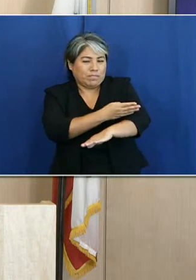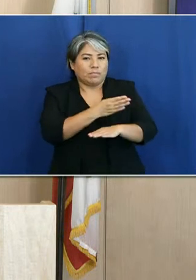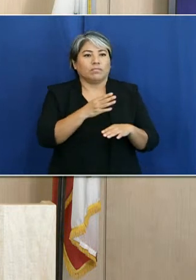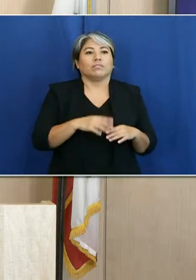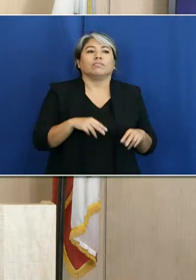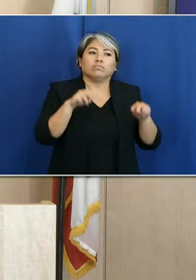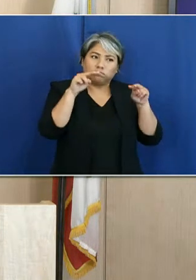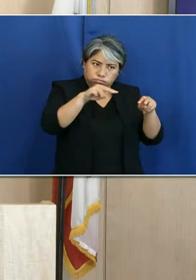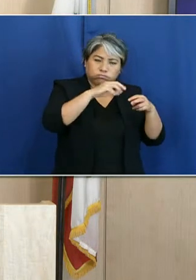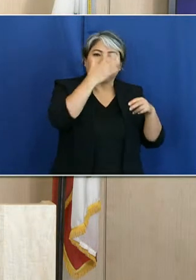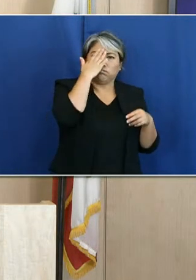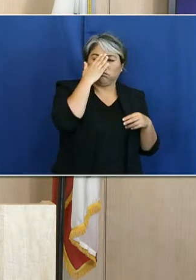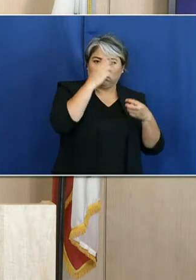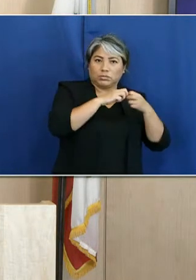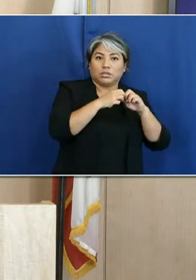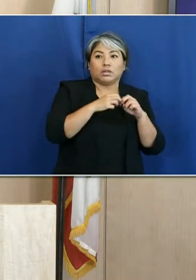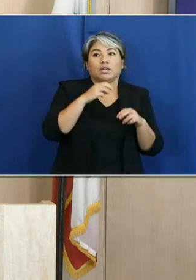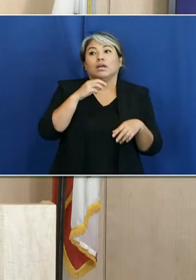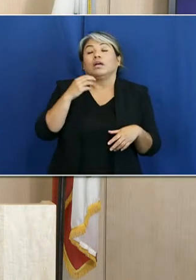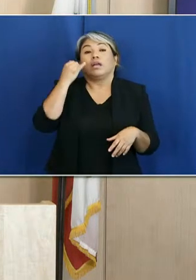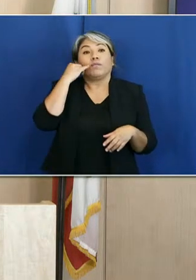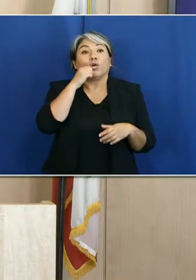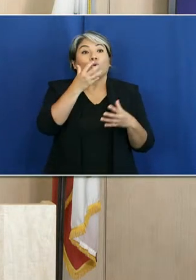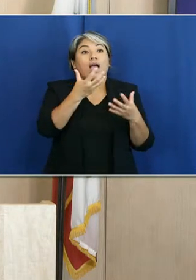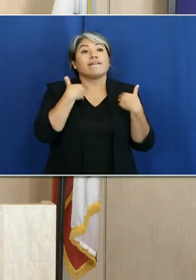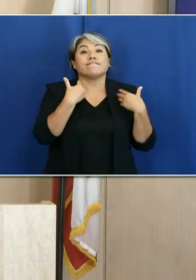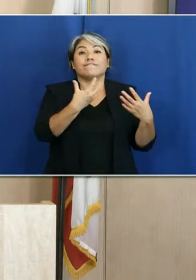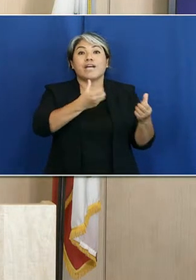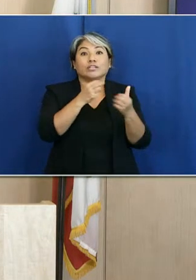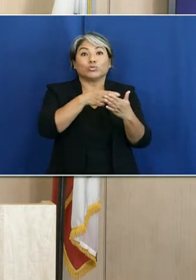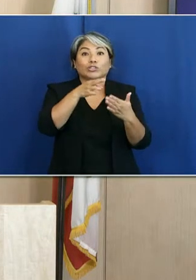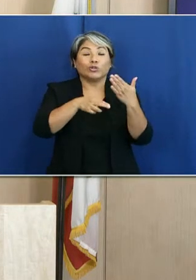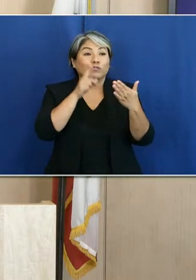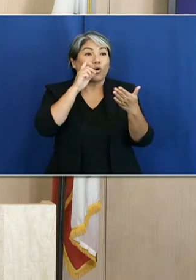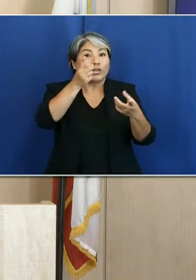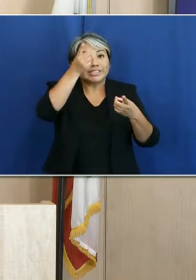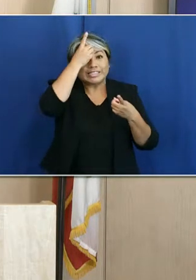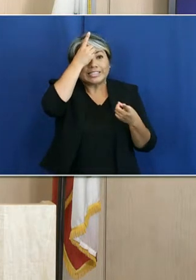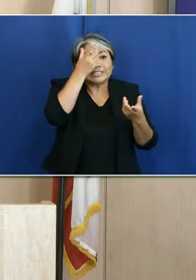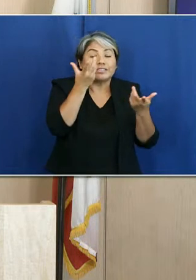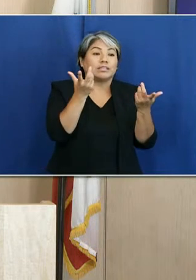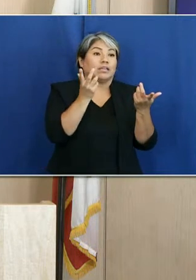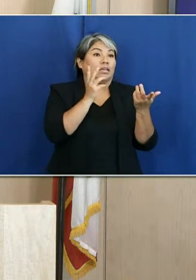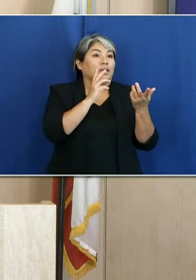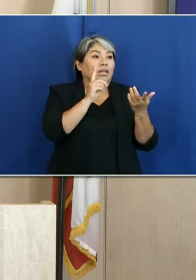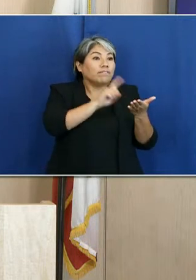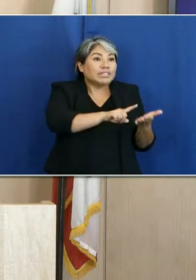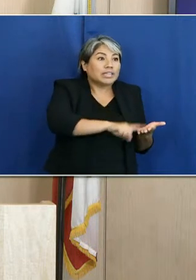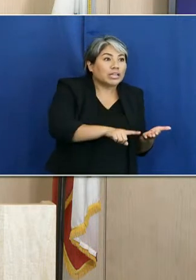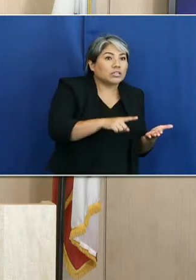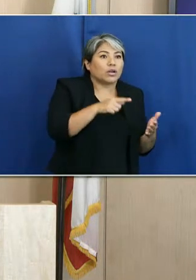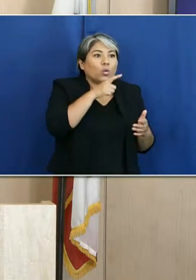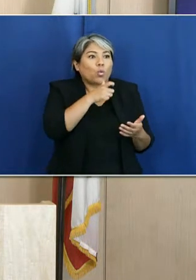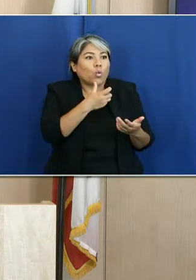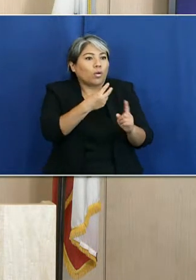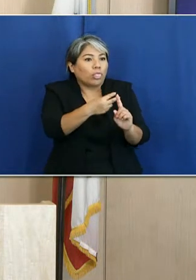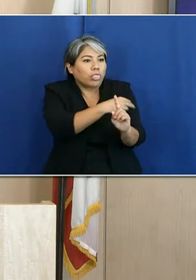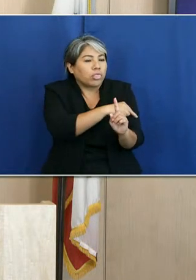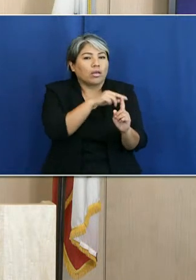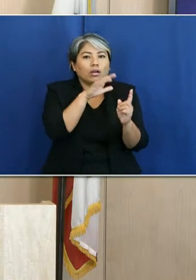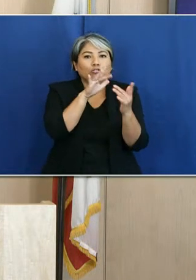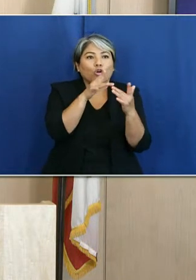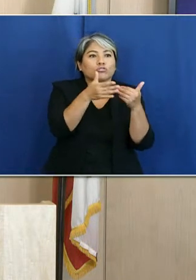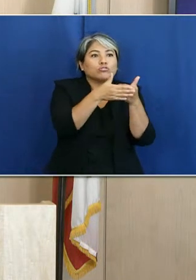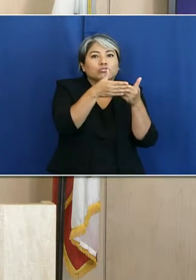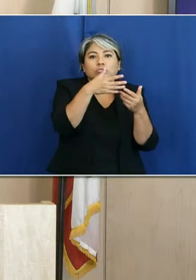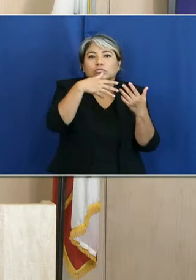Dr. Wooten said, if we don't get timely results for our disease investigation and our close contacts, which are responding very quickly,